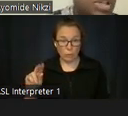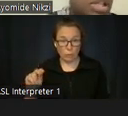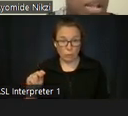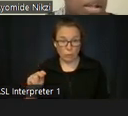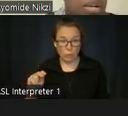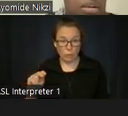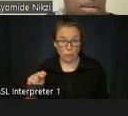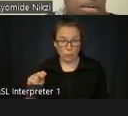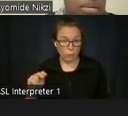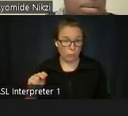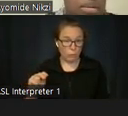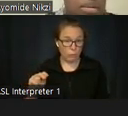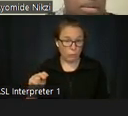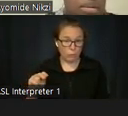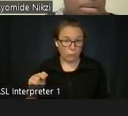Do we need to,